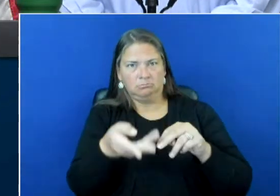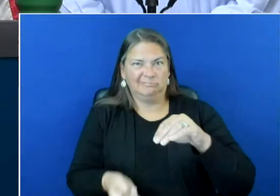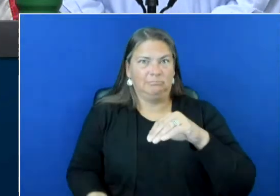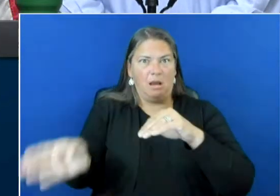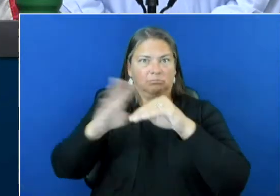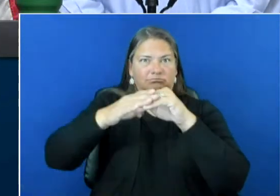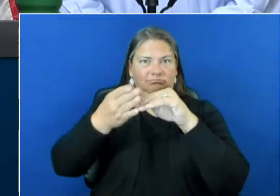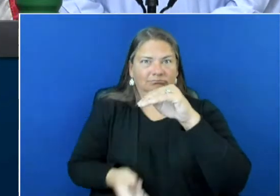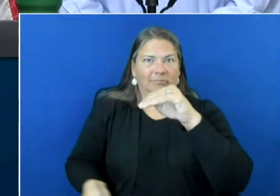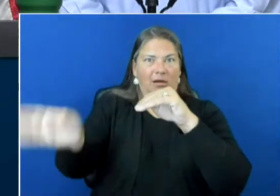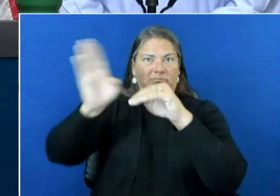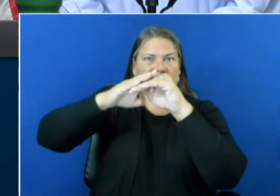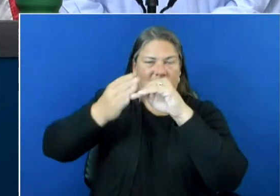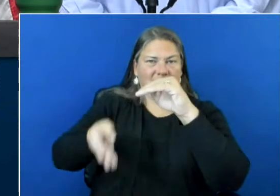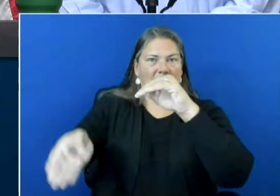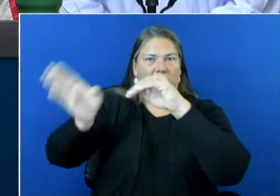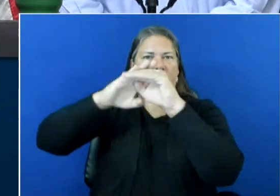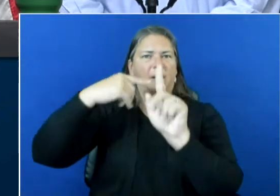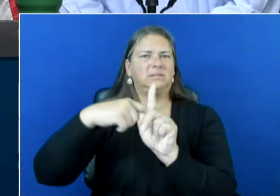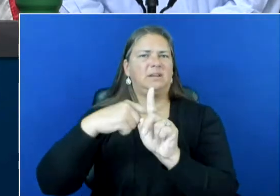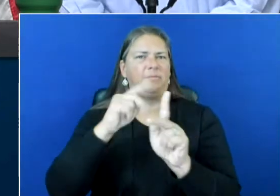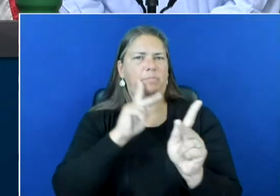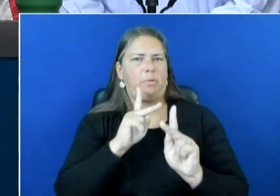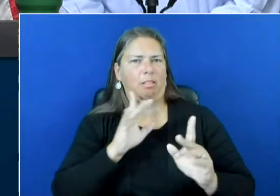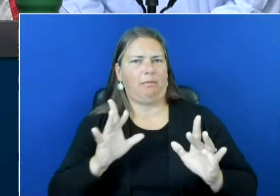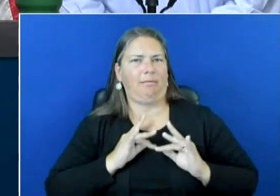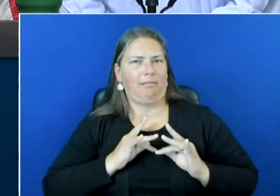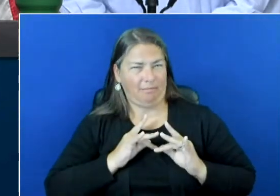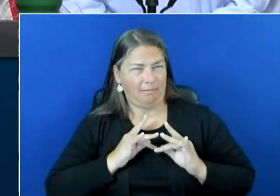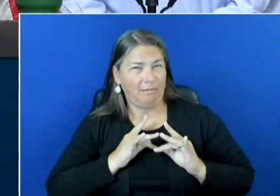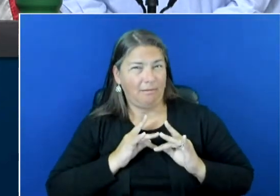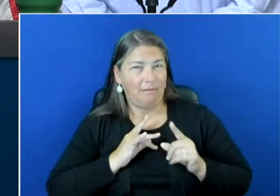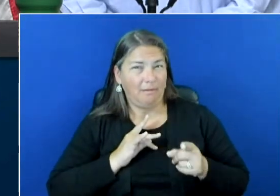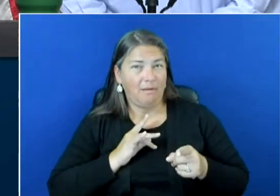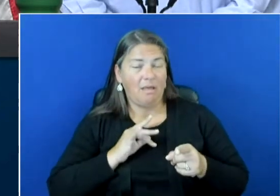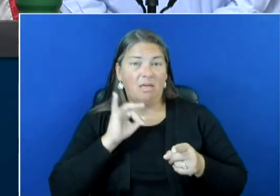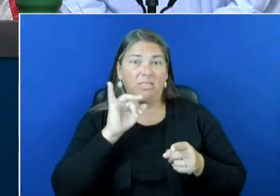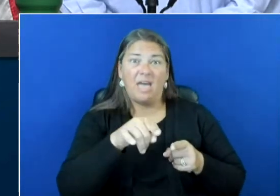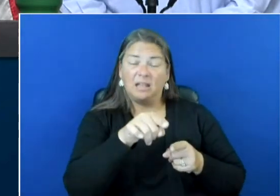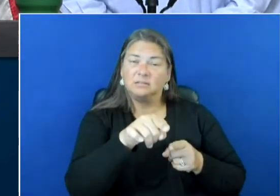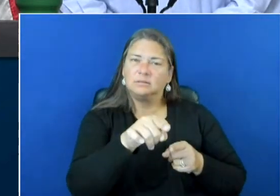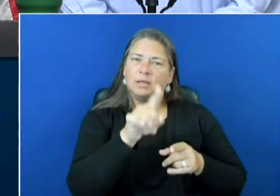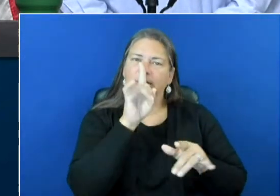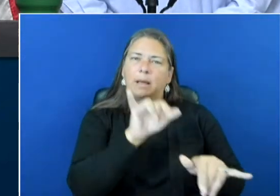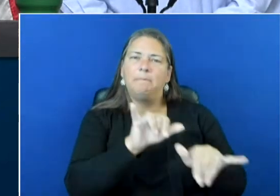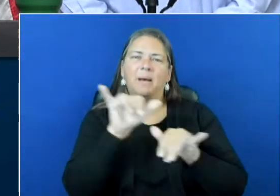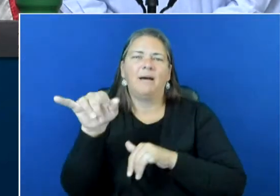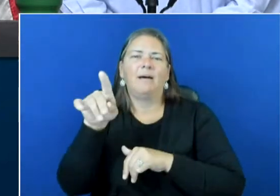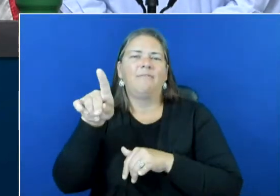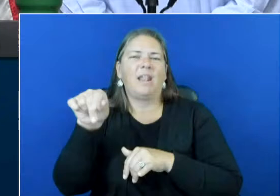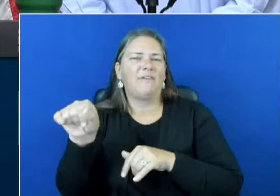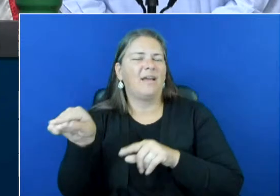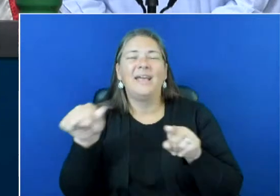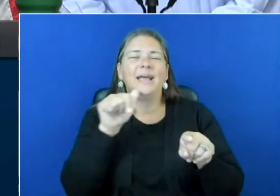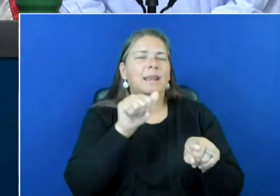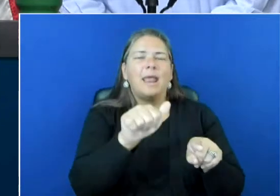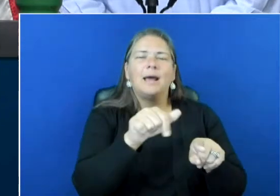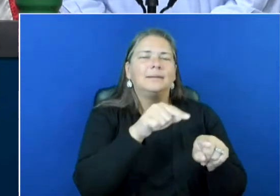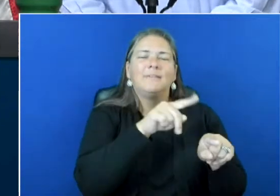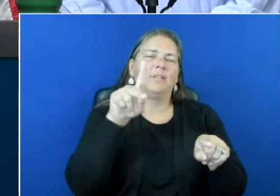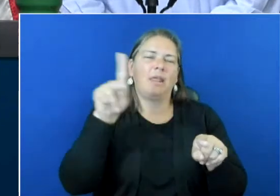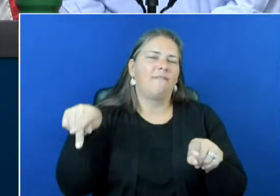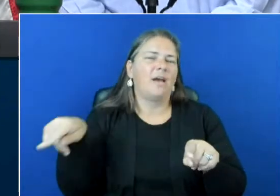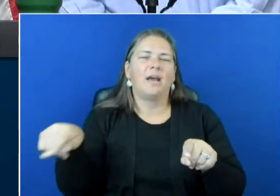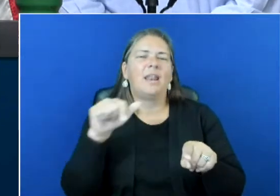That is the type of curve that leads to Philadelphia, not St. Louis. And I would hate for us to have done so well for